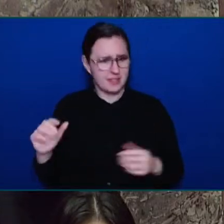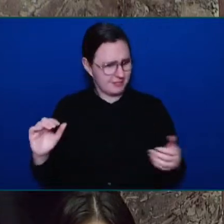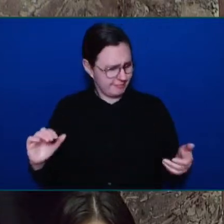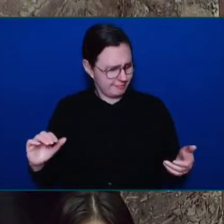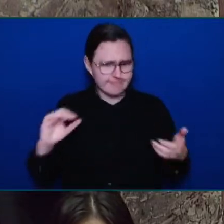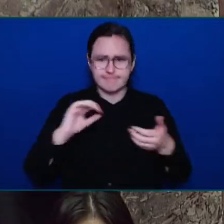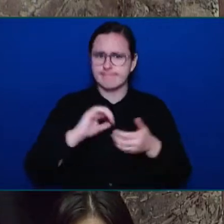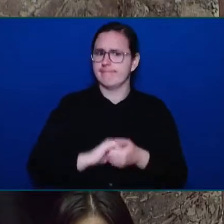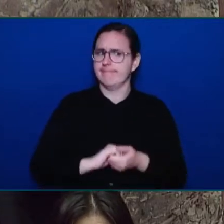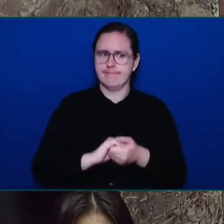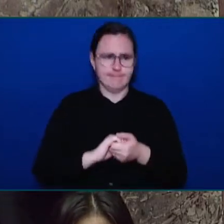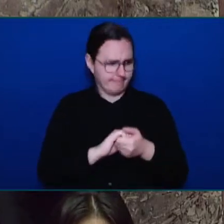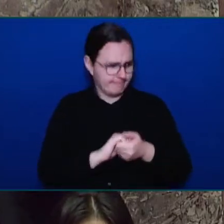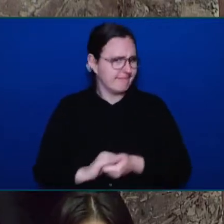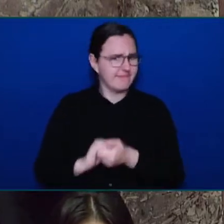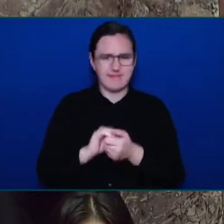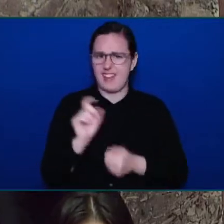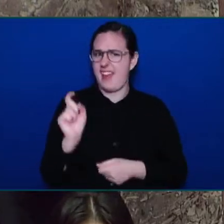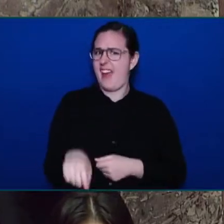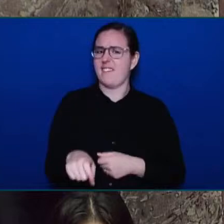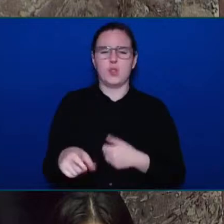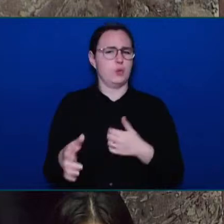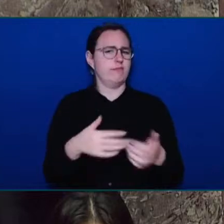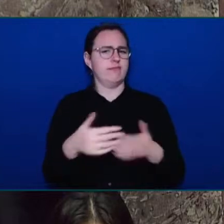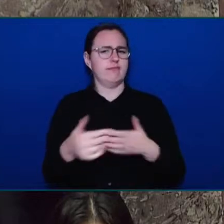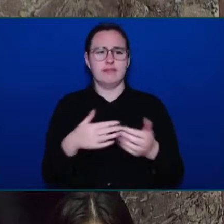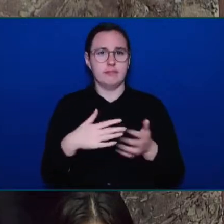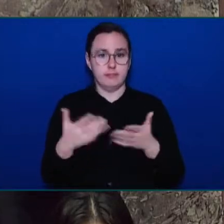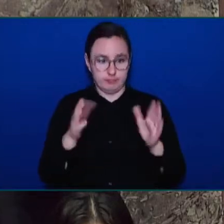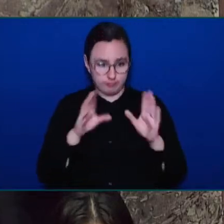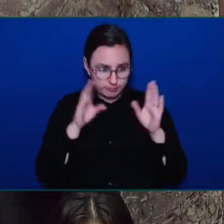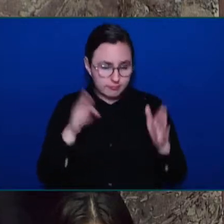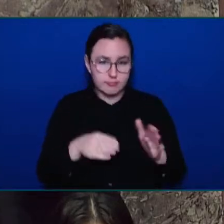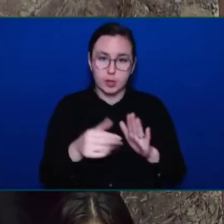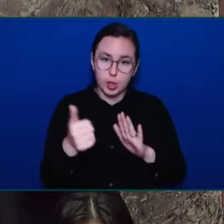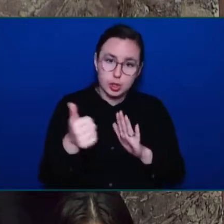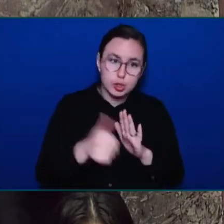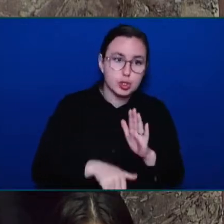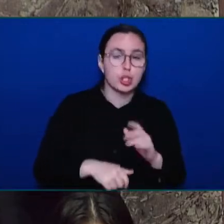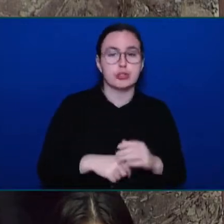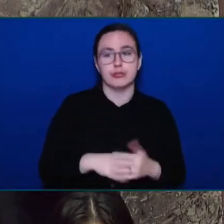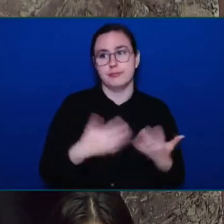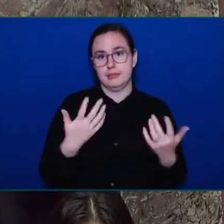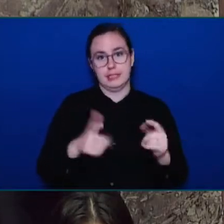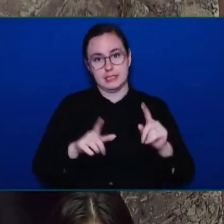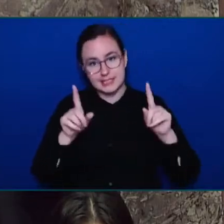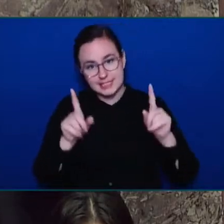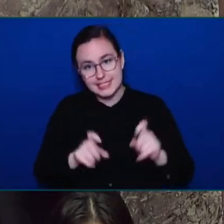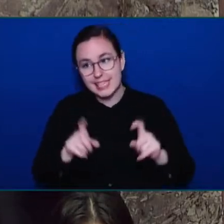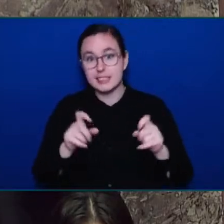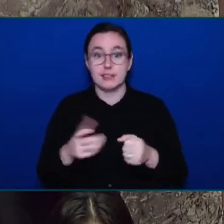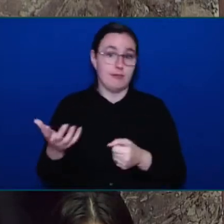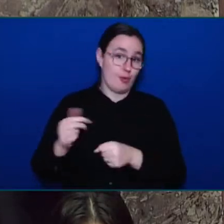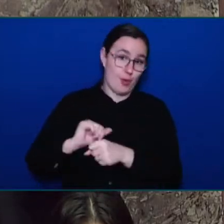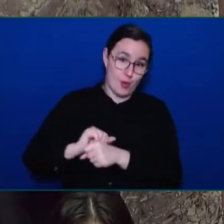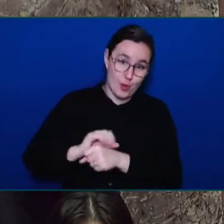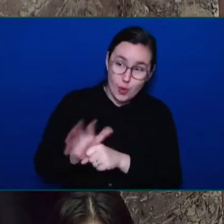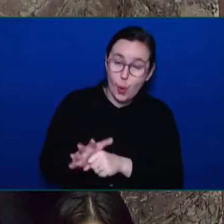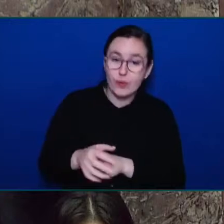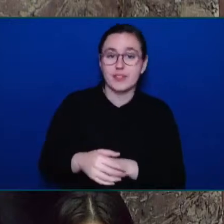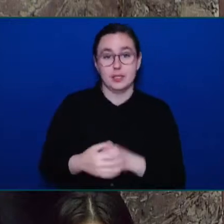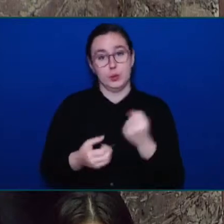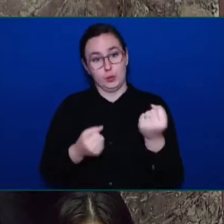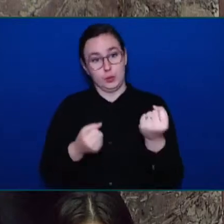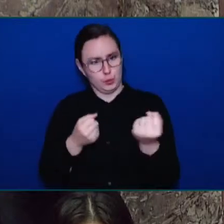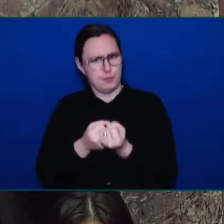diagnostics, on response to COVID-19, on one region of the province supporting other regions of the province, in preparing for some of the most